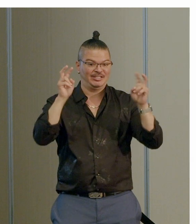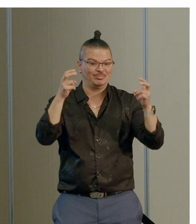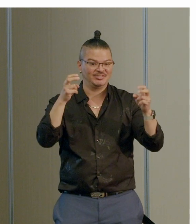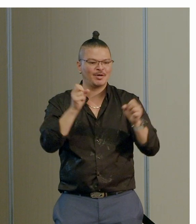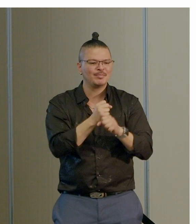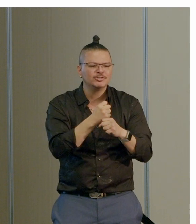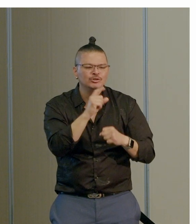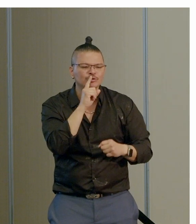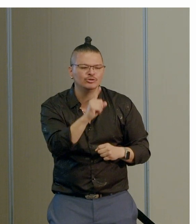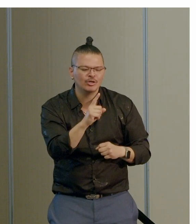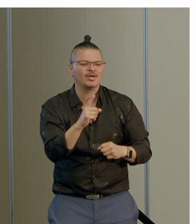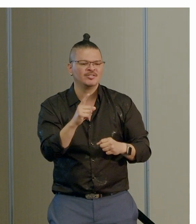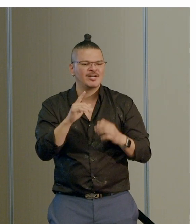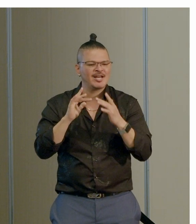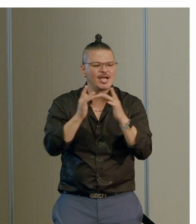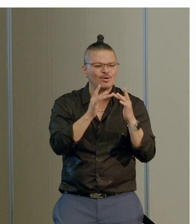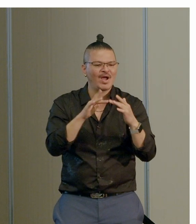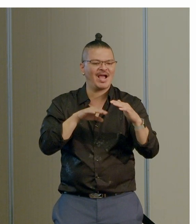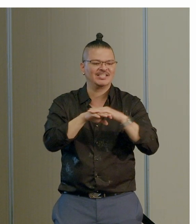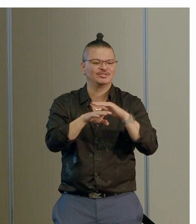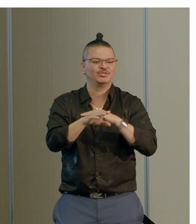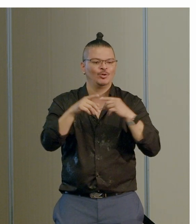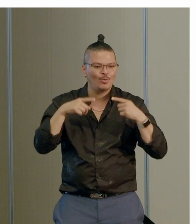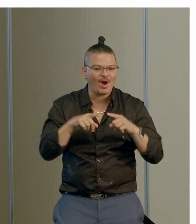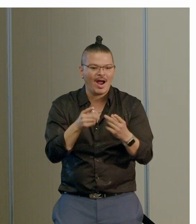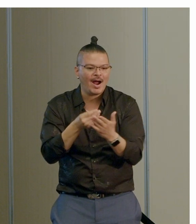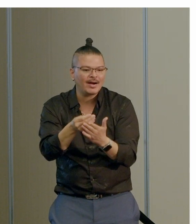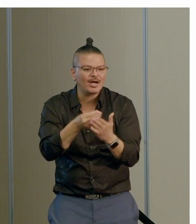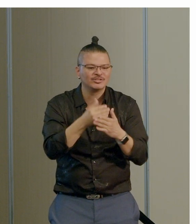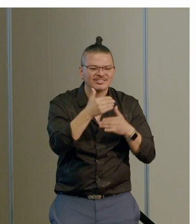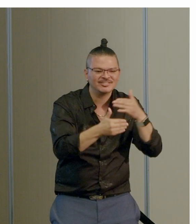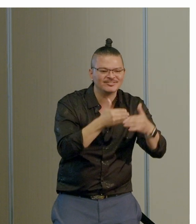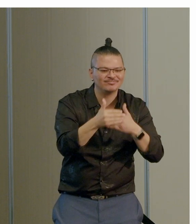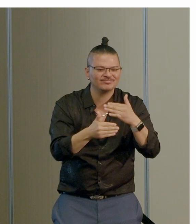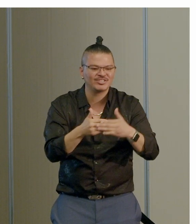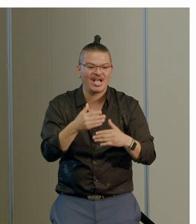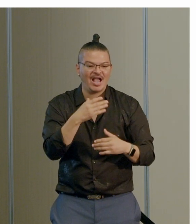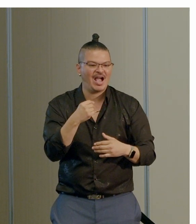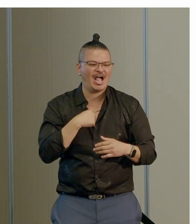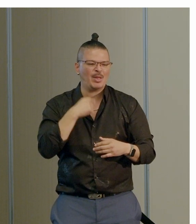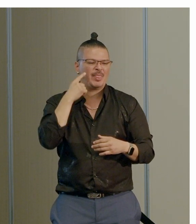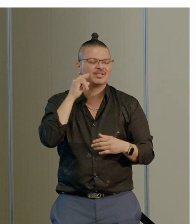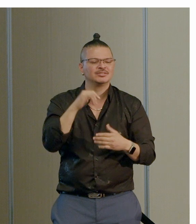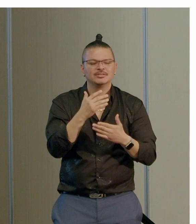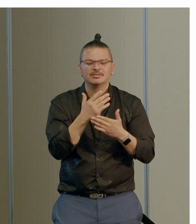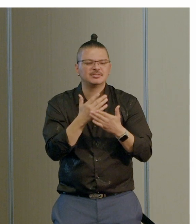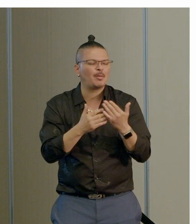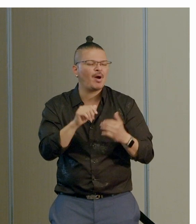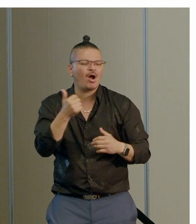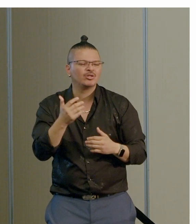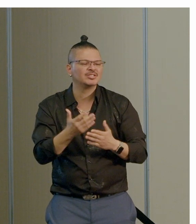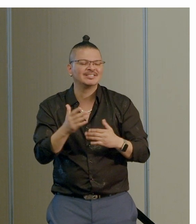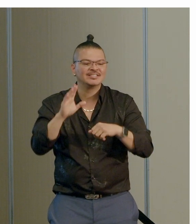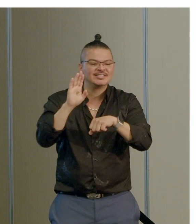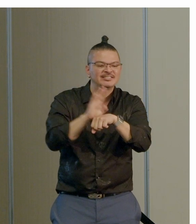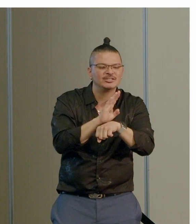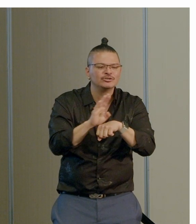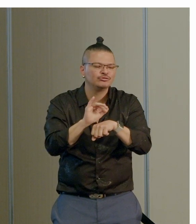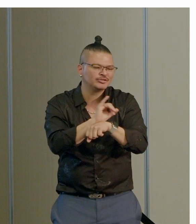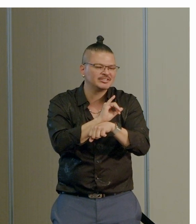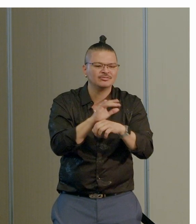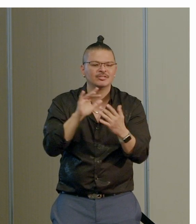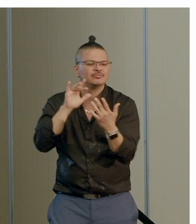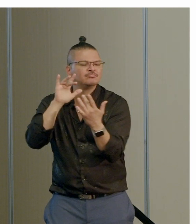digital accessibility throughout the acquisition lifecycle. And there was probably some other specific industry outreach thing.